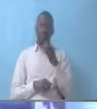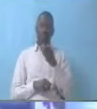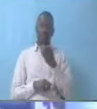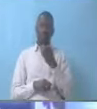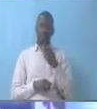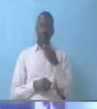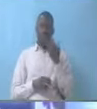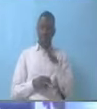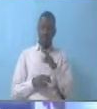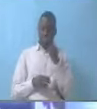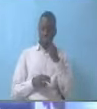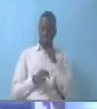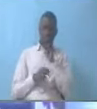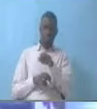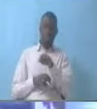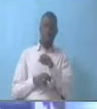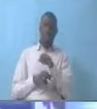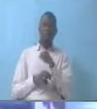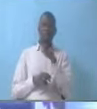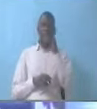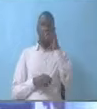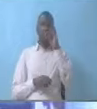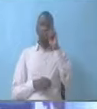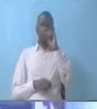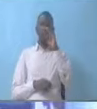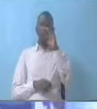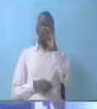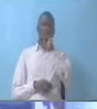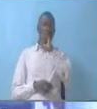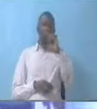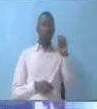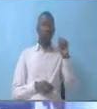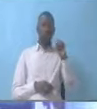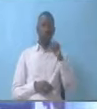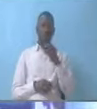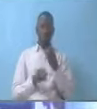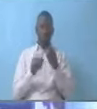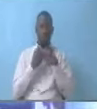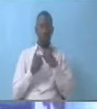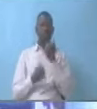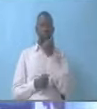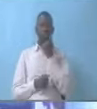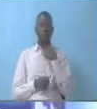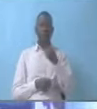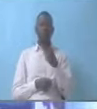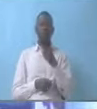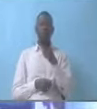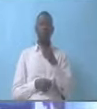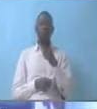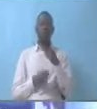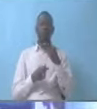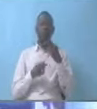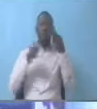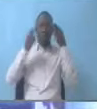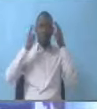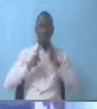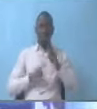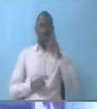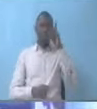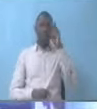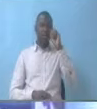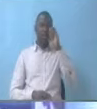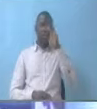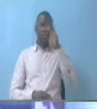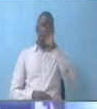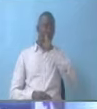of decrees, just give us the number of decrees that were drafted when